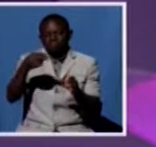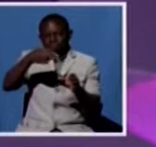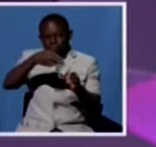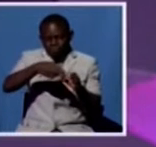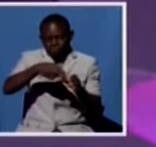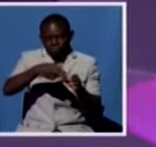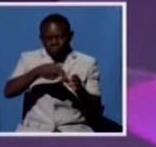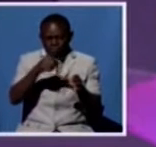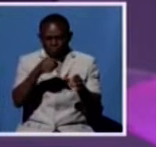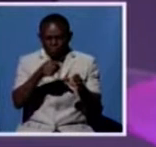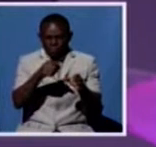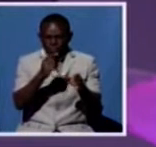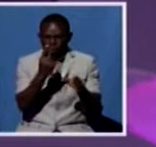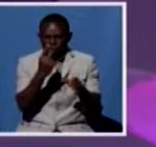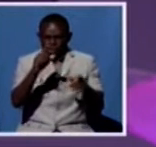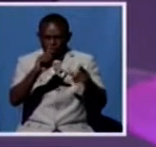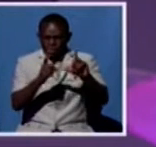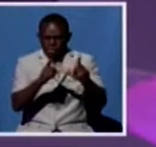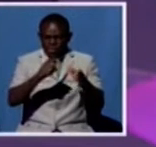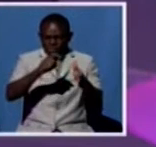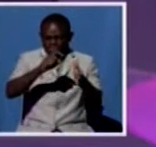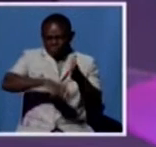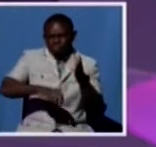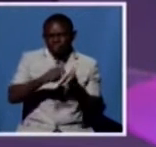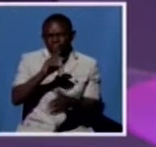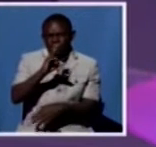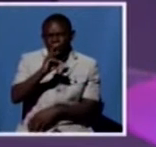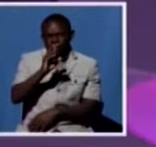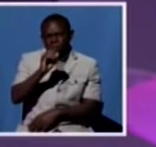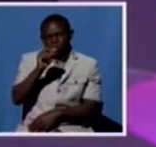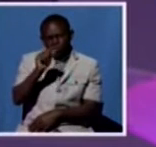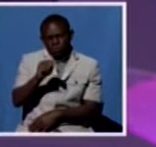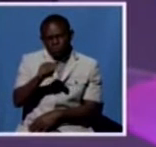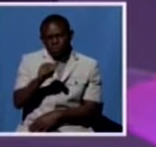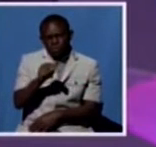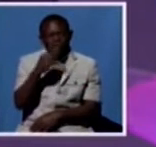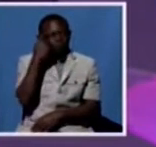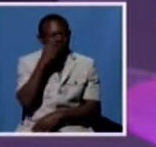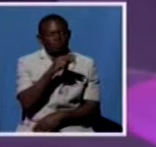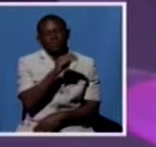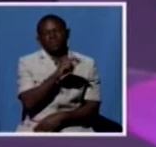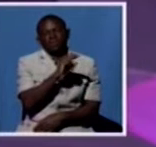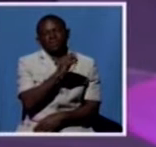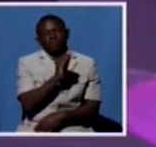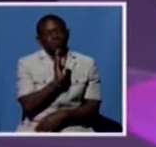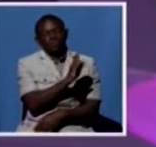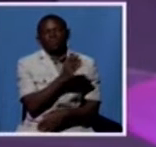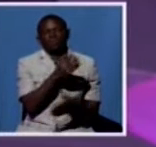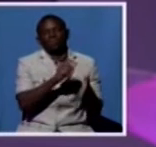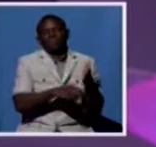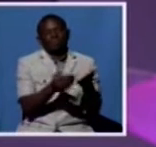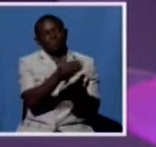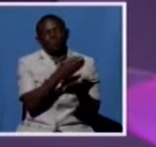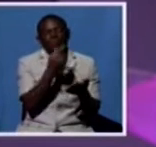60 ngwe that is channeled for road maintenance, for road construction. For